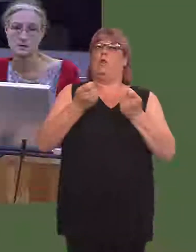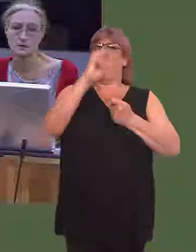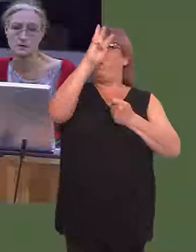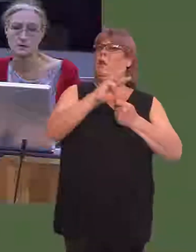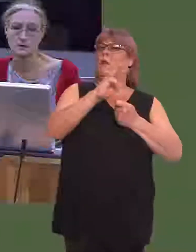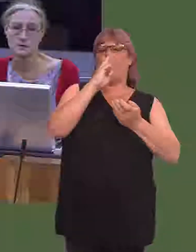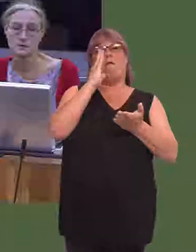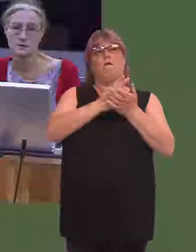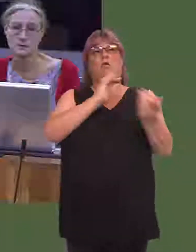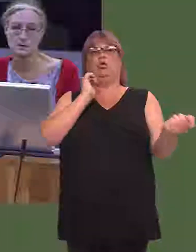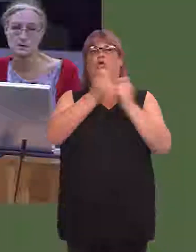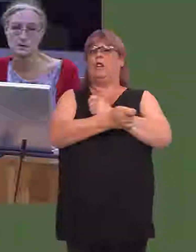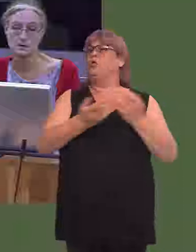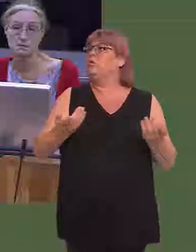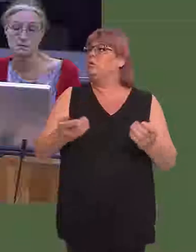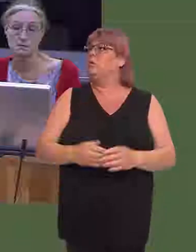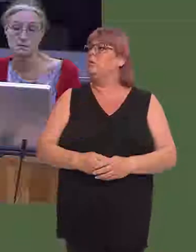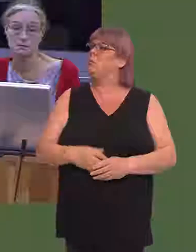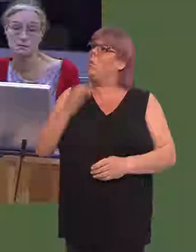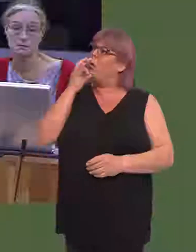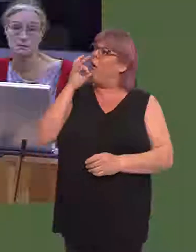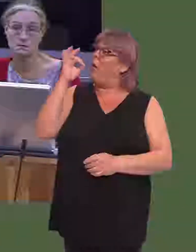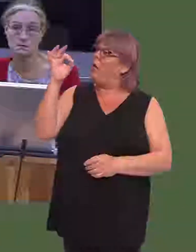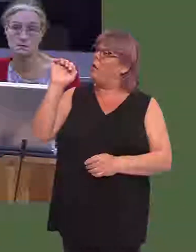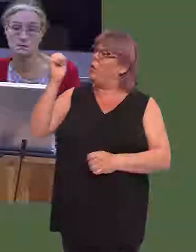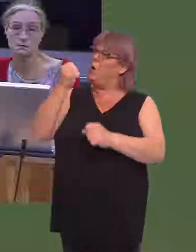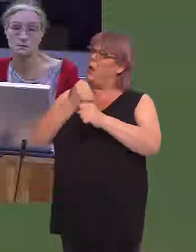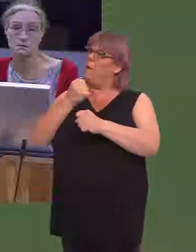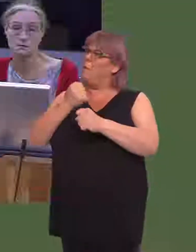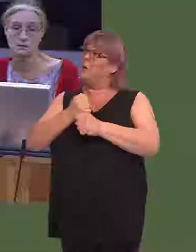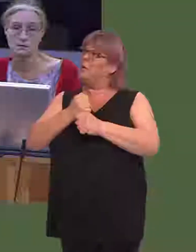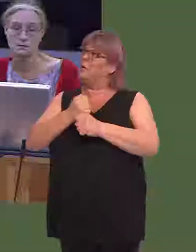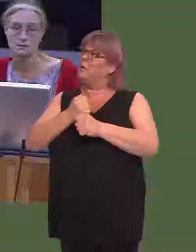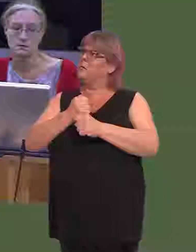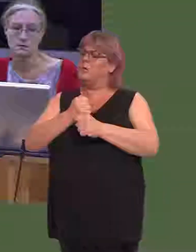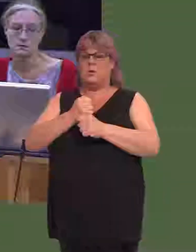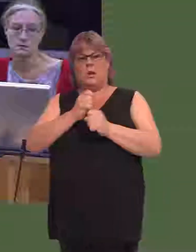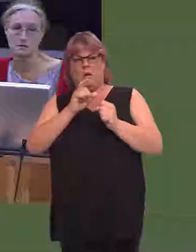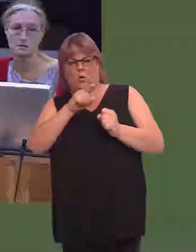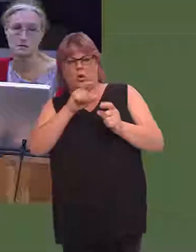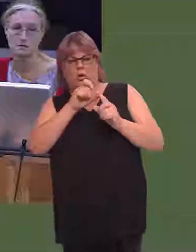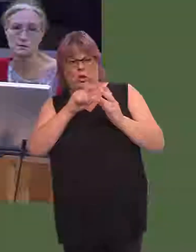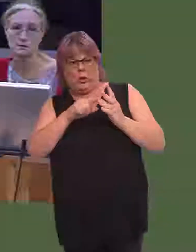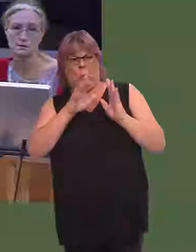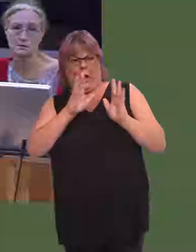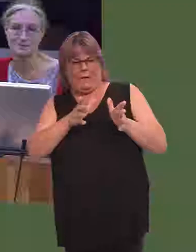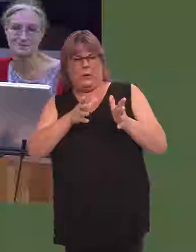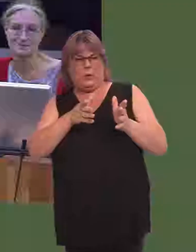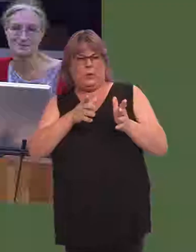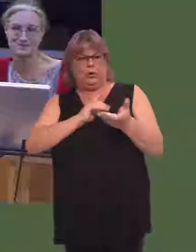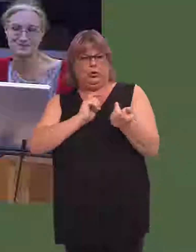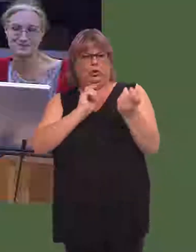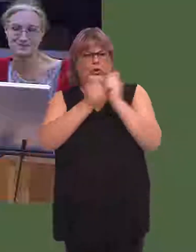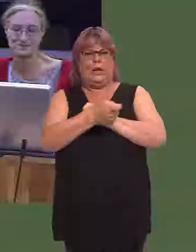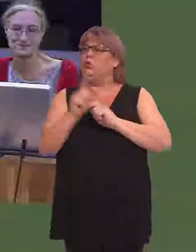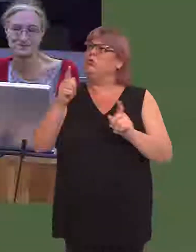an opportunity for fundamental rethinks. So, First Minister, does your government lack the will to do what is necessary